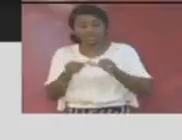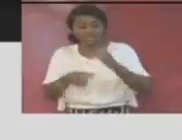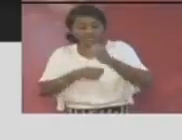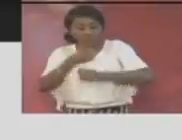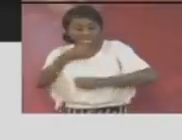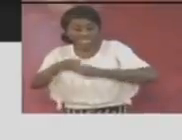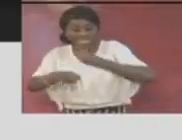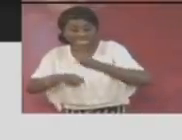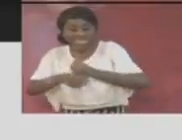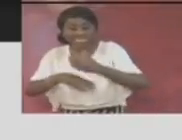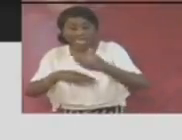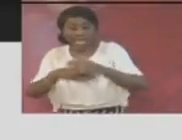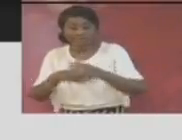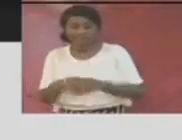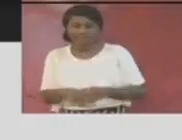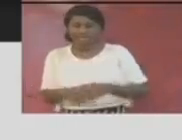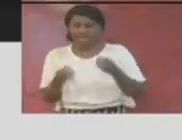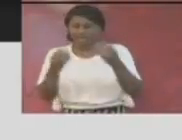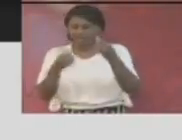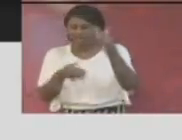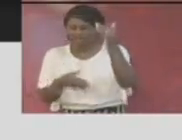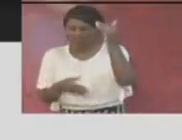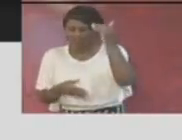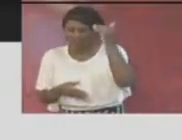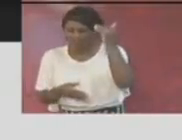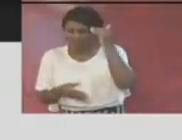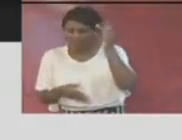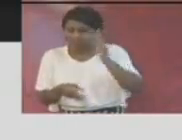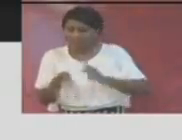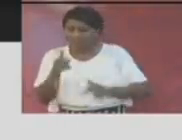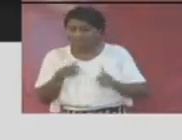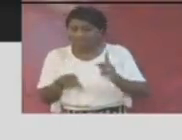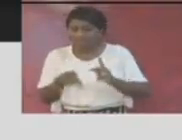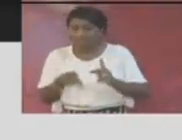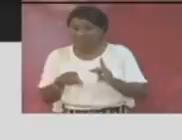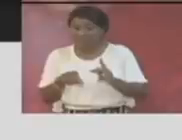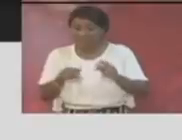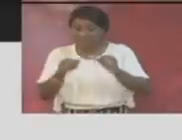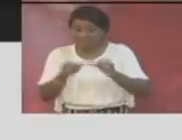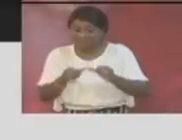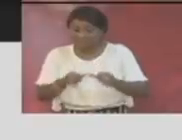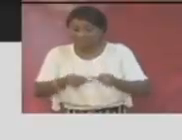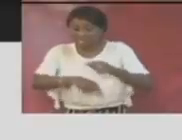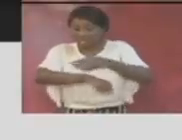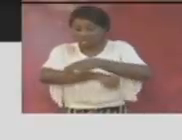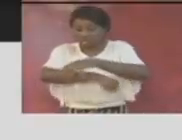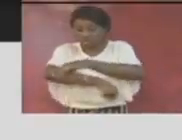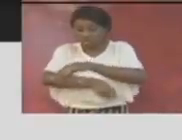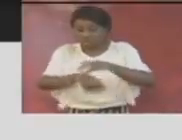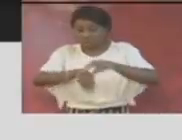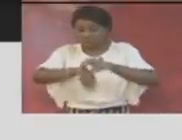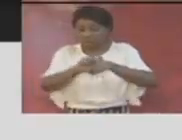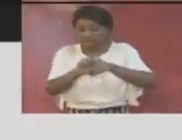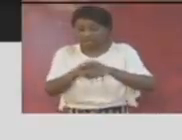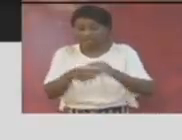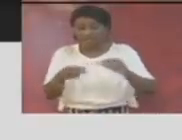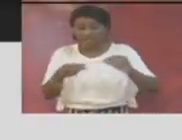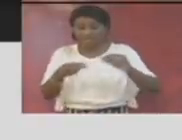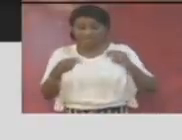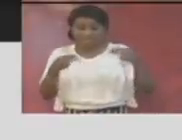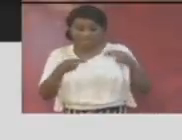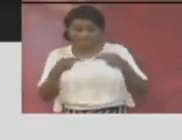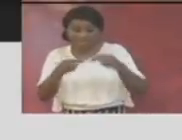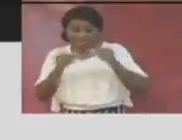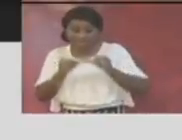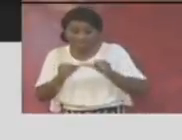us personally know persons who have had persistent joint pain following CHIKV infection. So